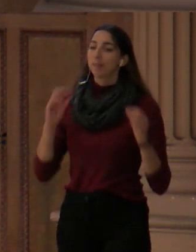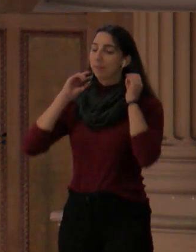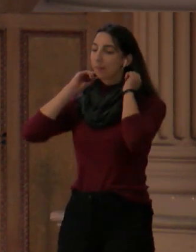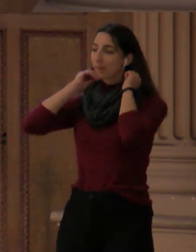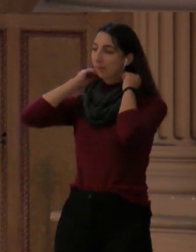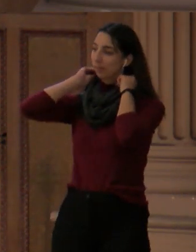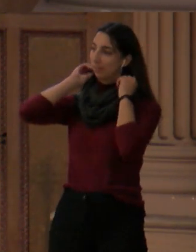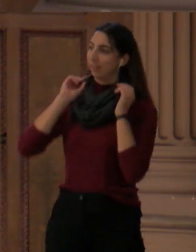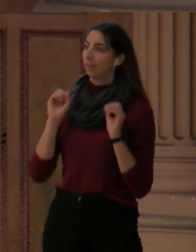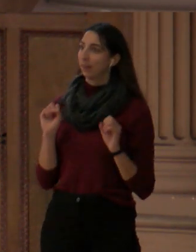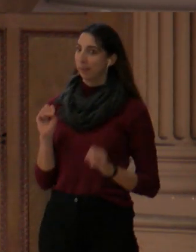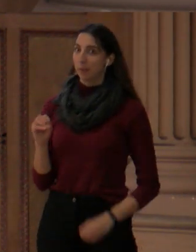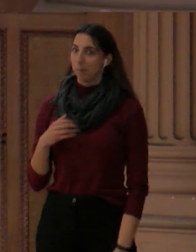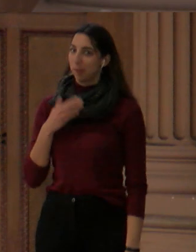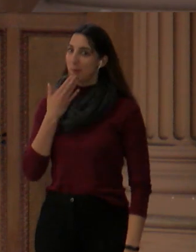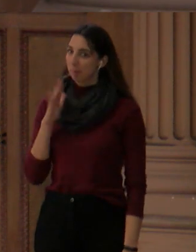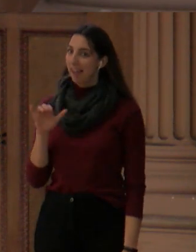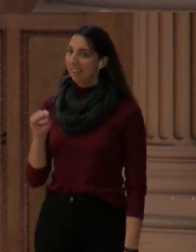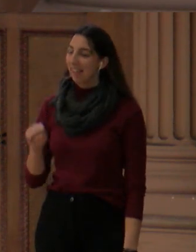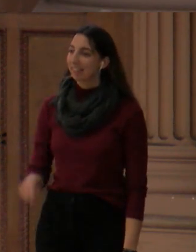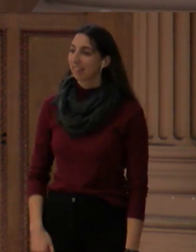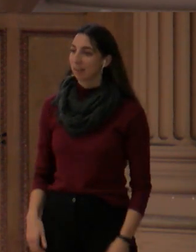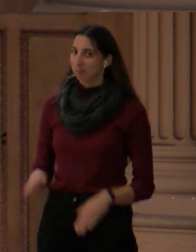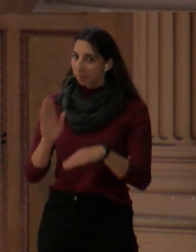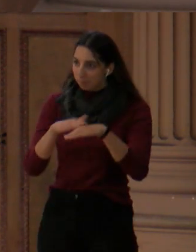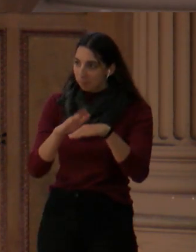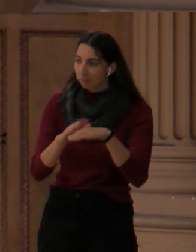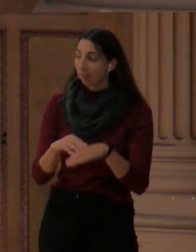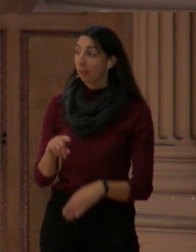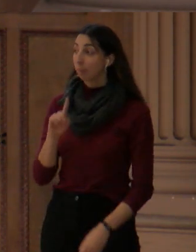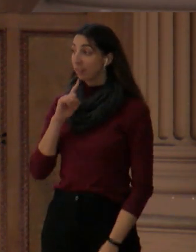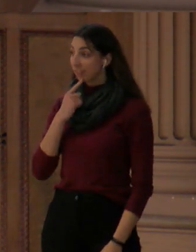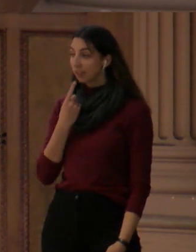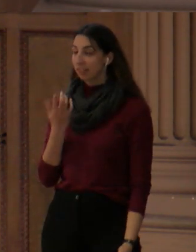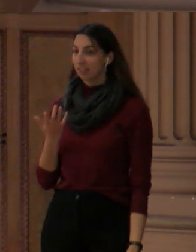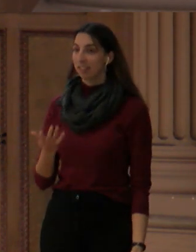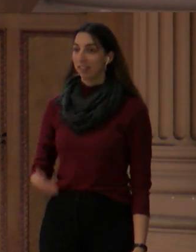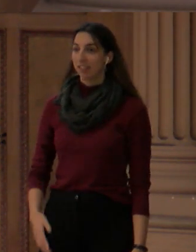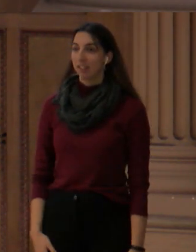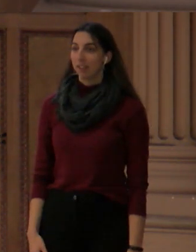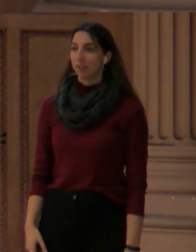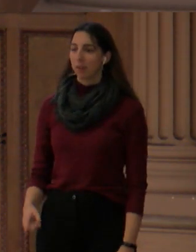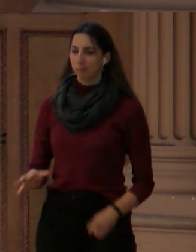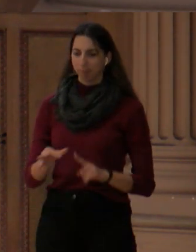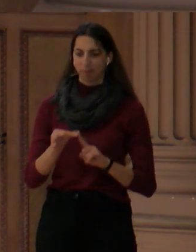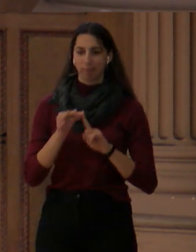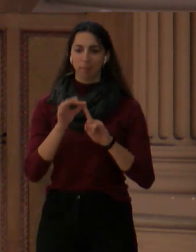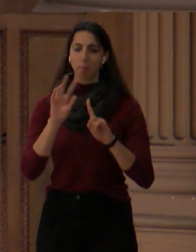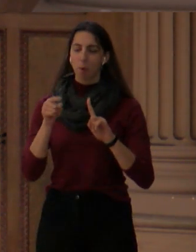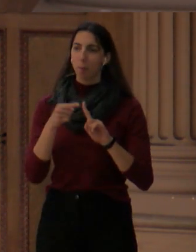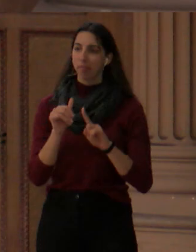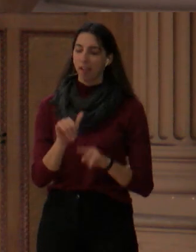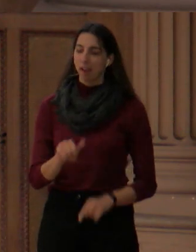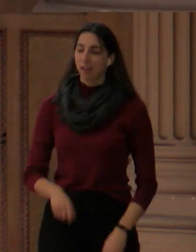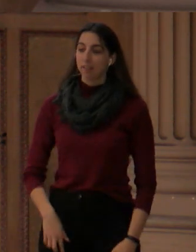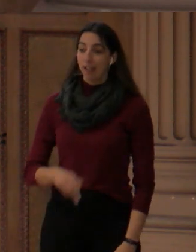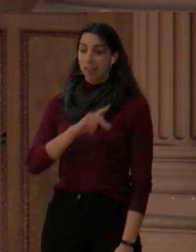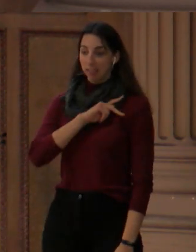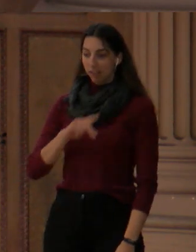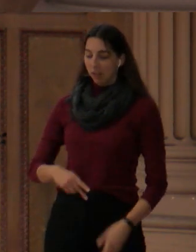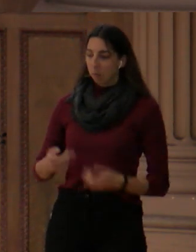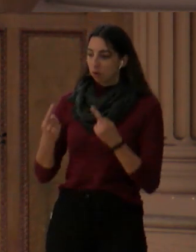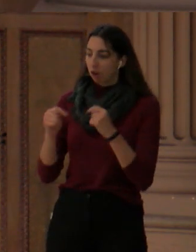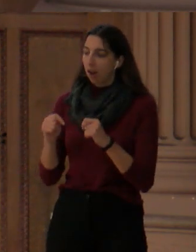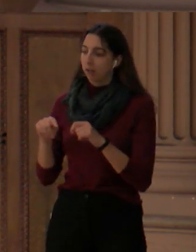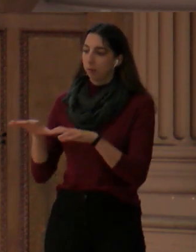So it would get bad. He warned them. And in seriousness, what's significant about that is that the king would try to